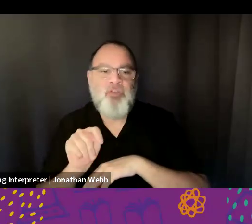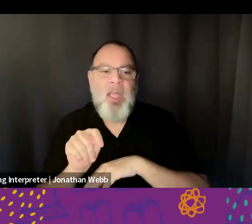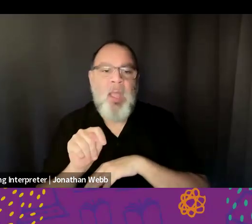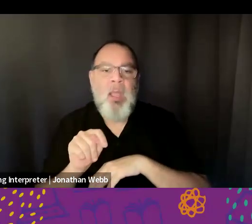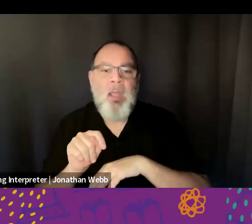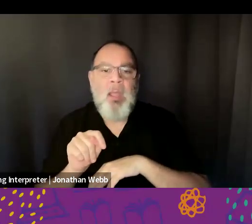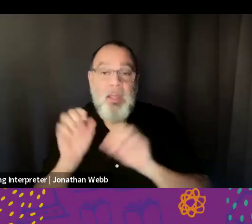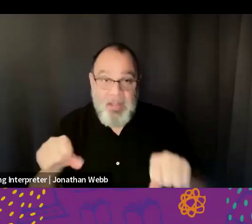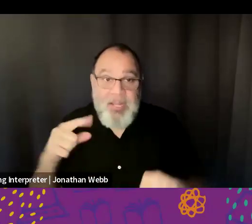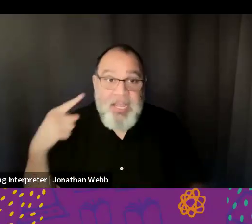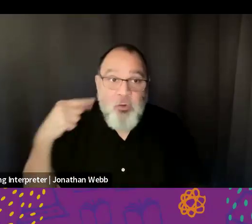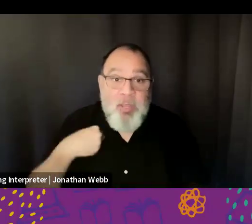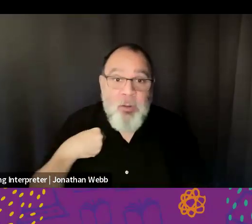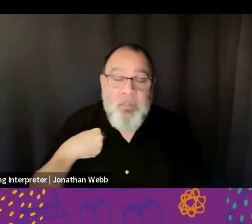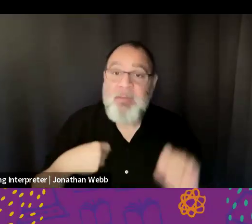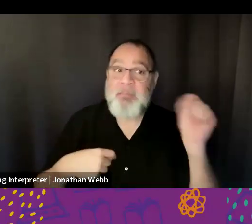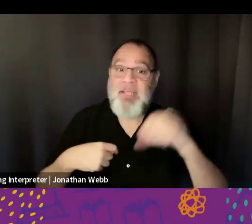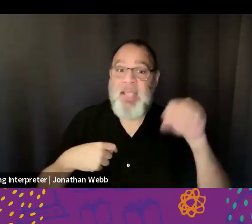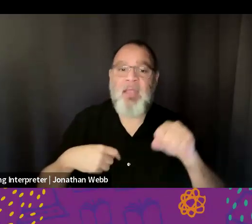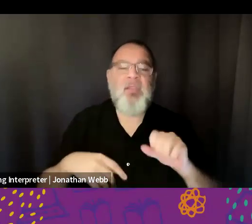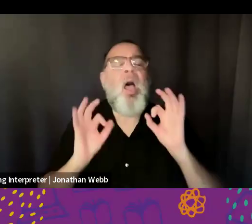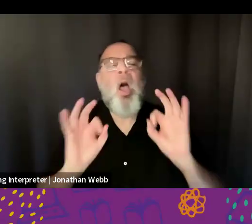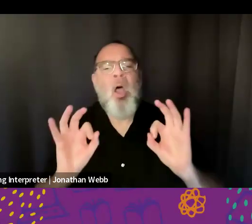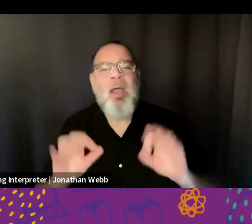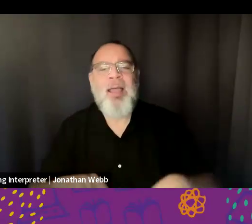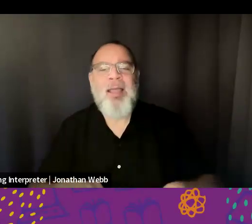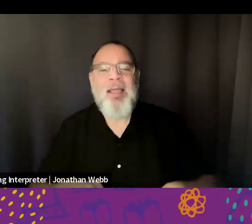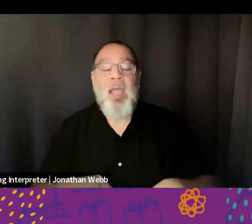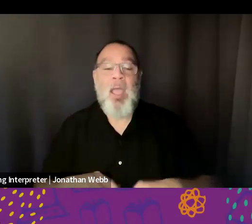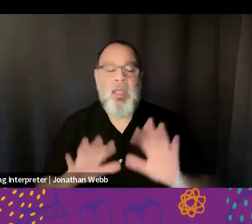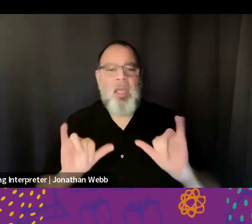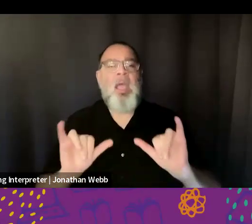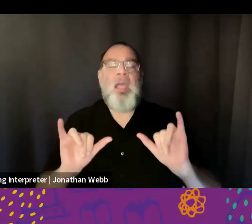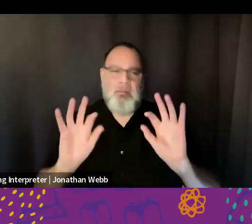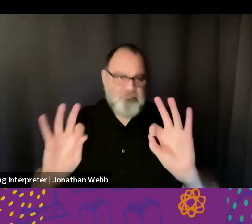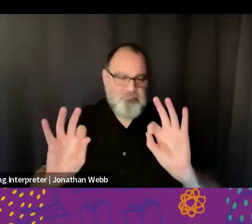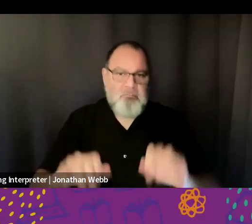Hi, can you hear me? Yes, we can. Oh, thank you. Hey, I'm new to the